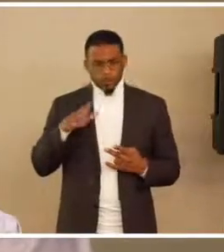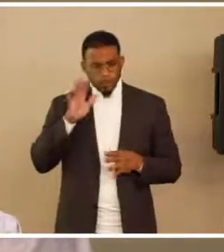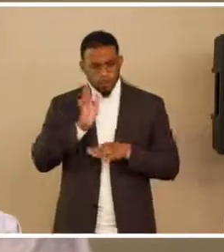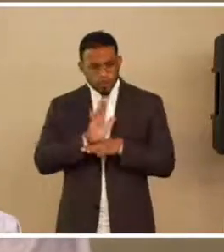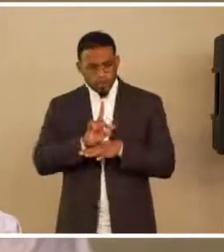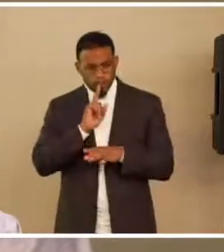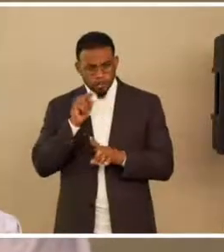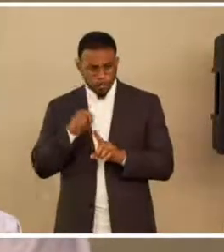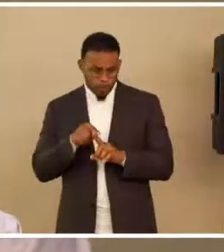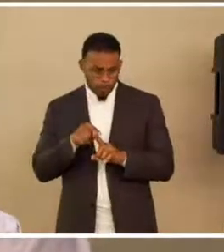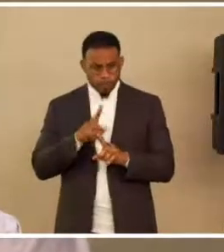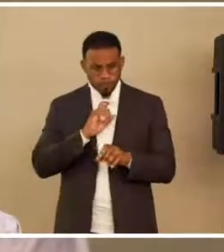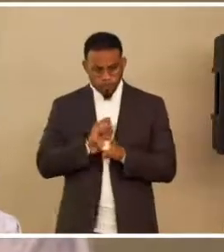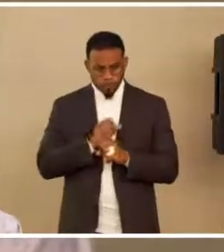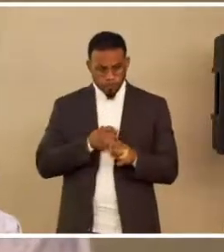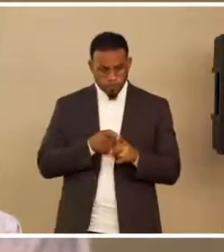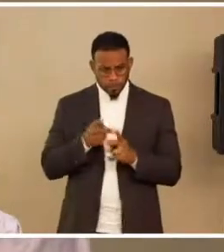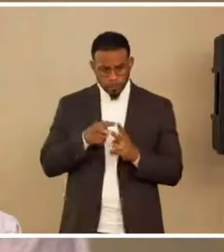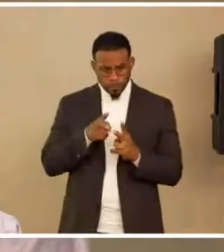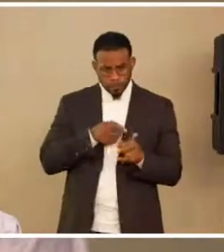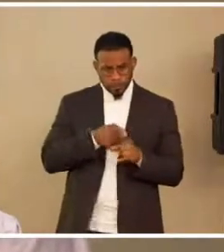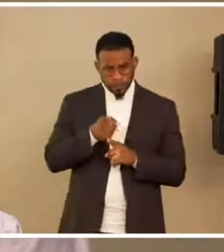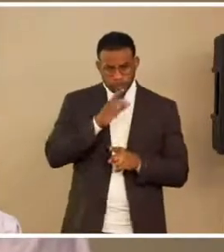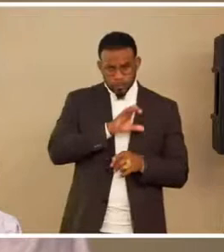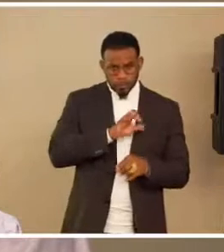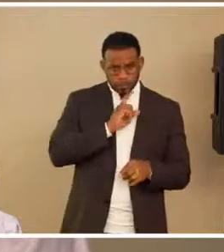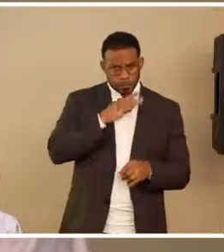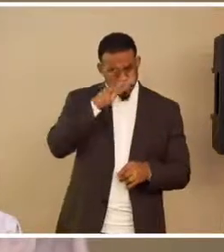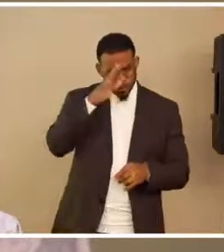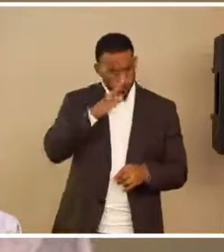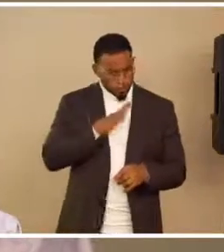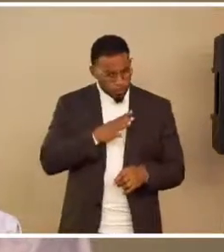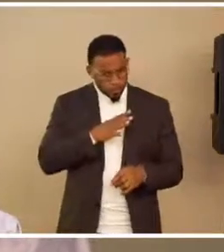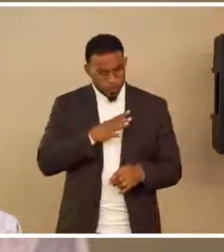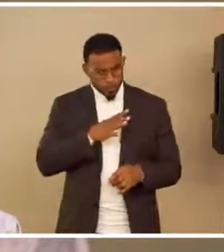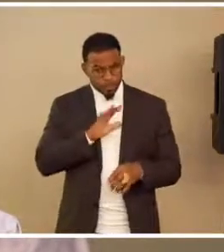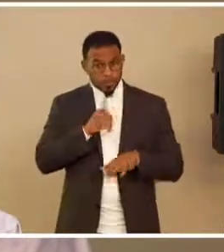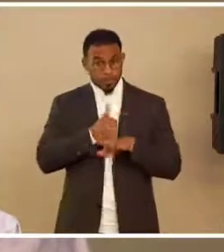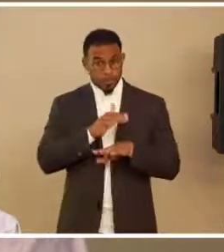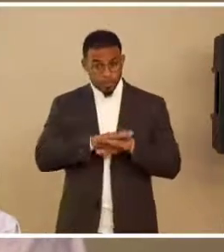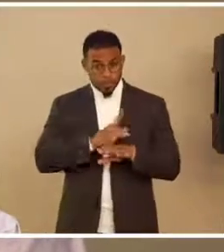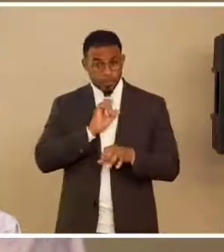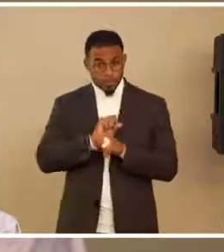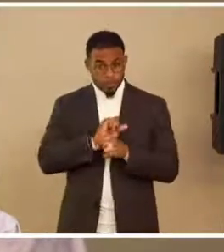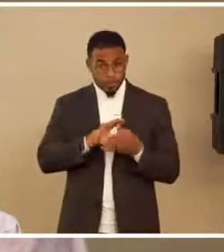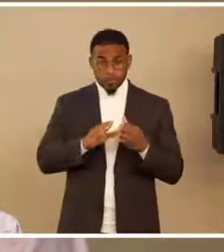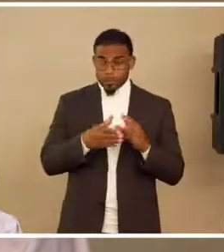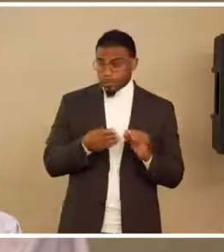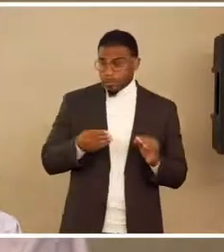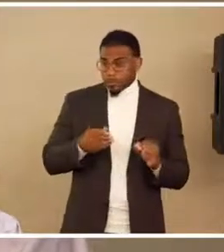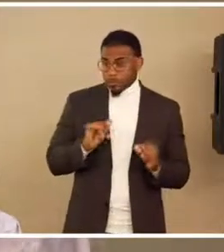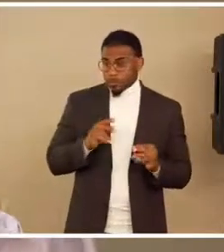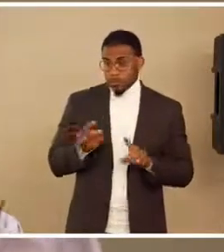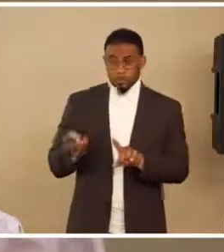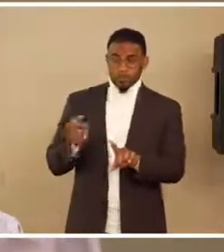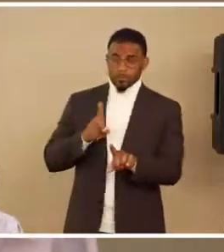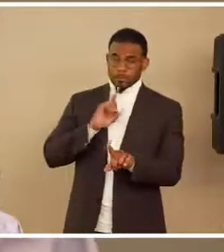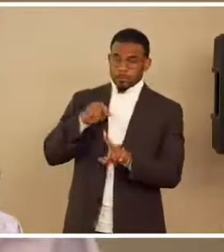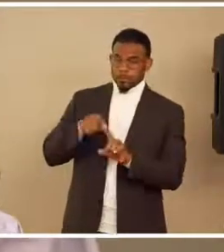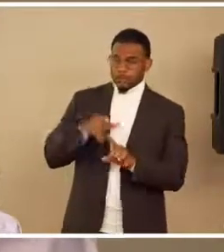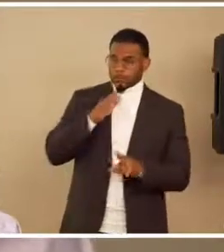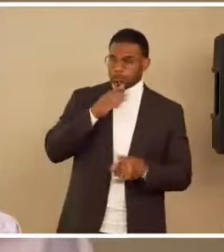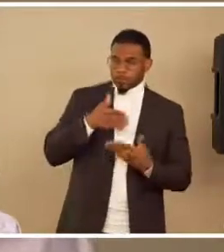is you know, the two main characters are black women, and it's based on a true story. It's her interpretation, and it's